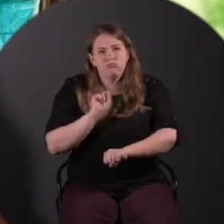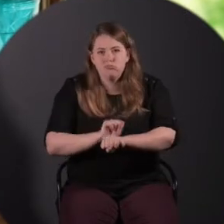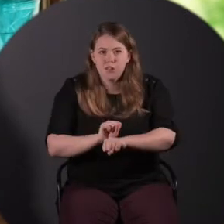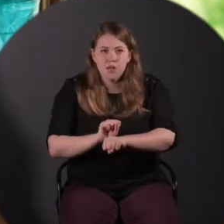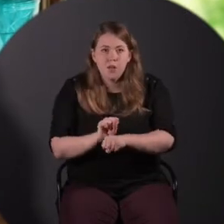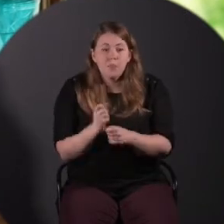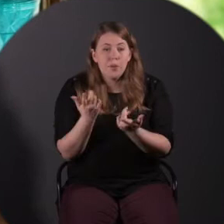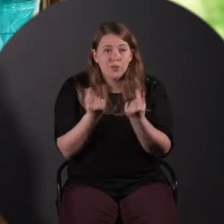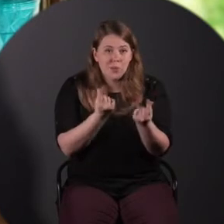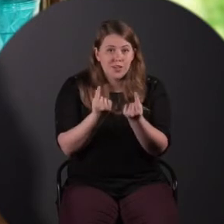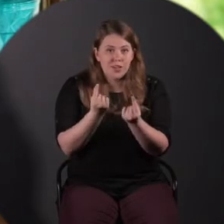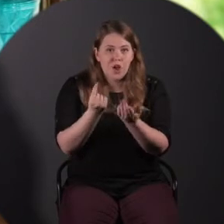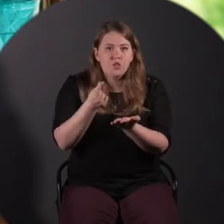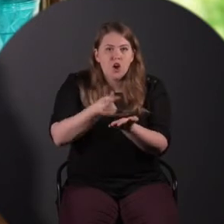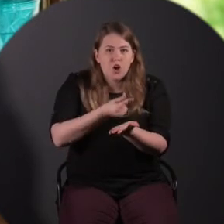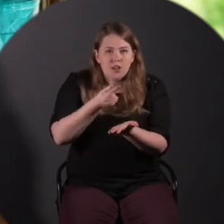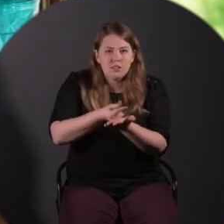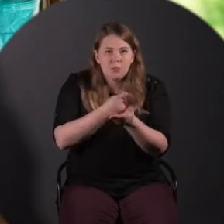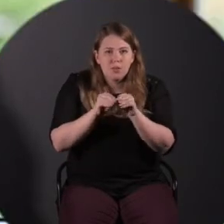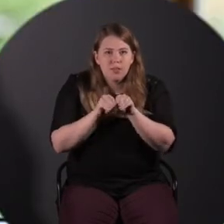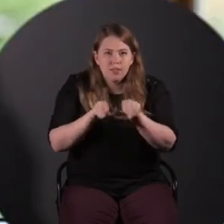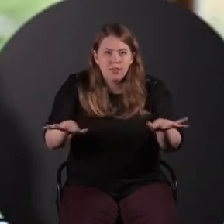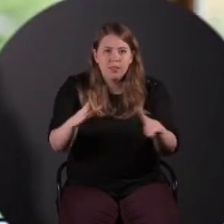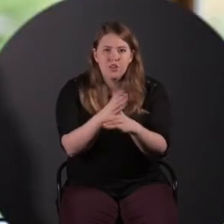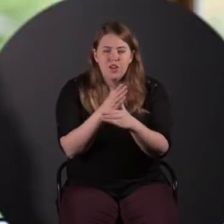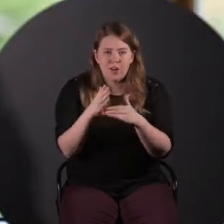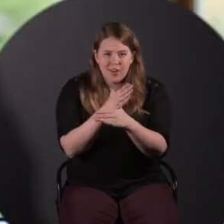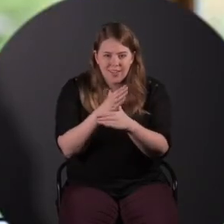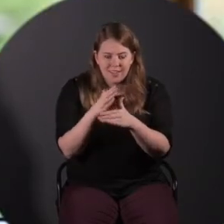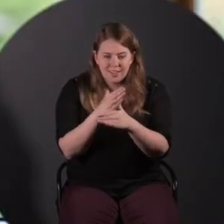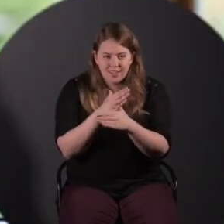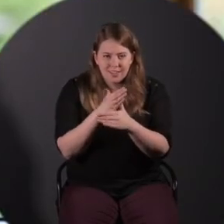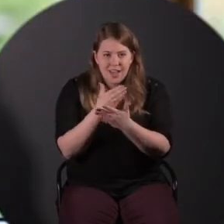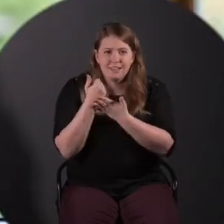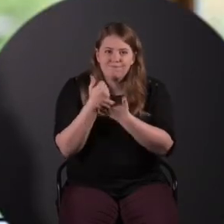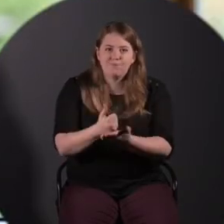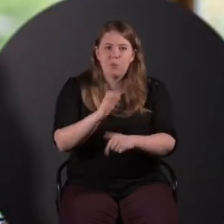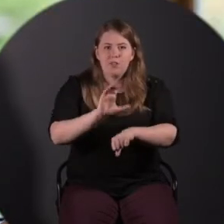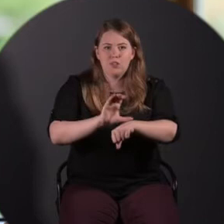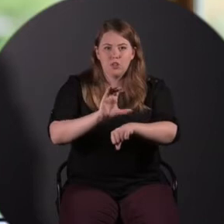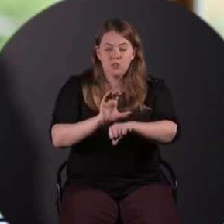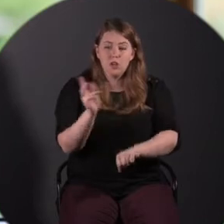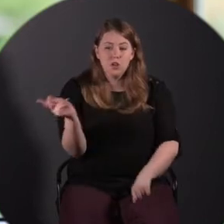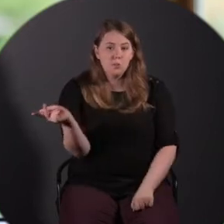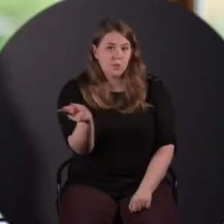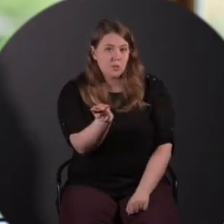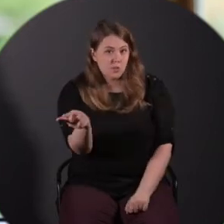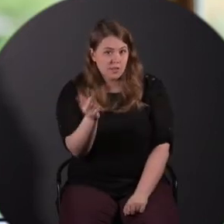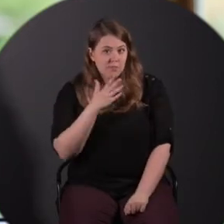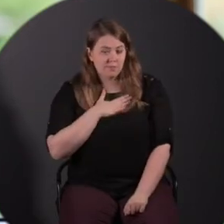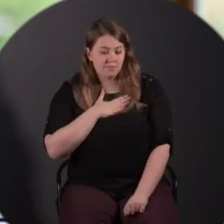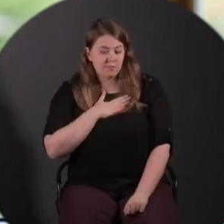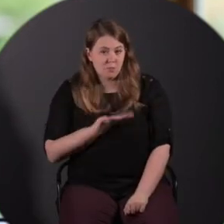gospel, but they're experiencing difficulty. And because of their willingness to be a home and to be a couple that shared the gospel